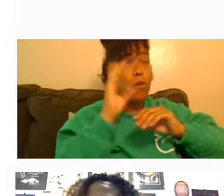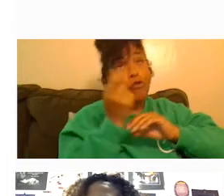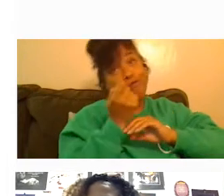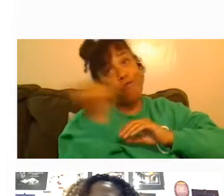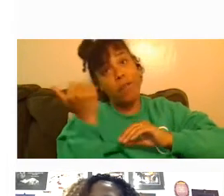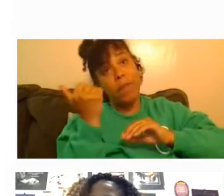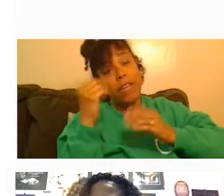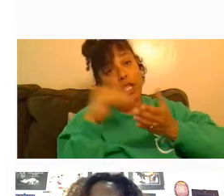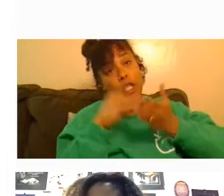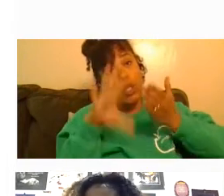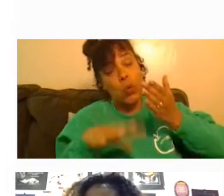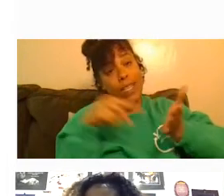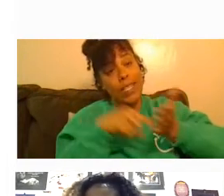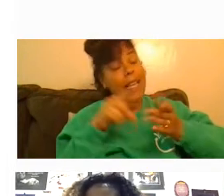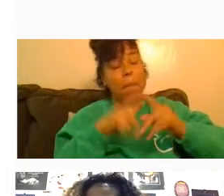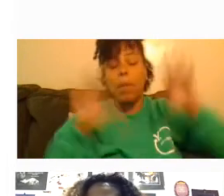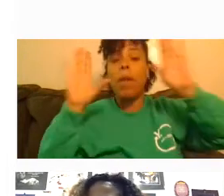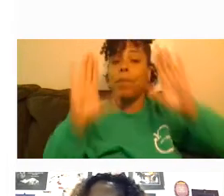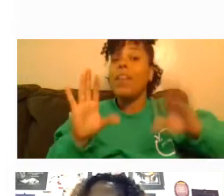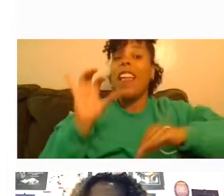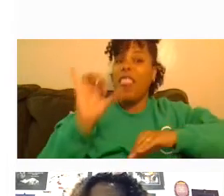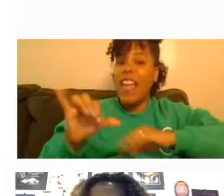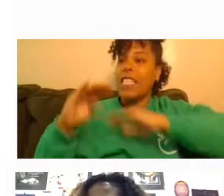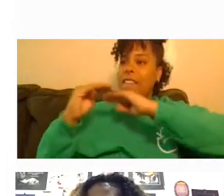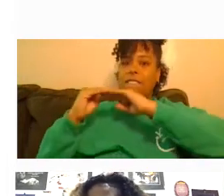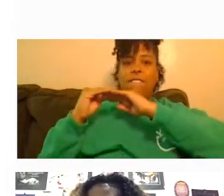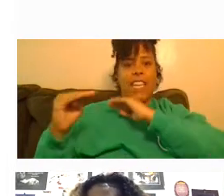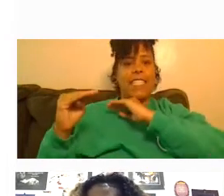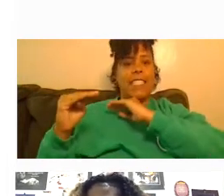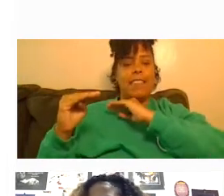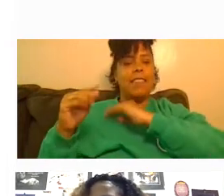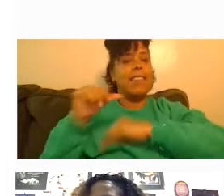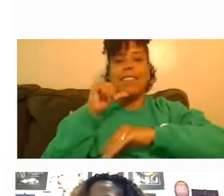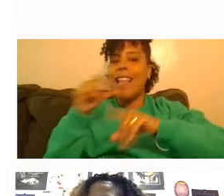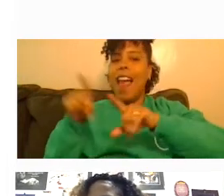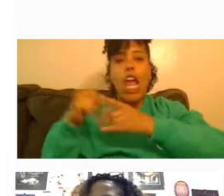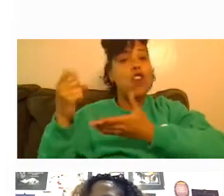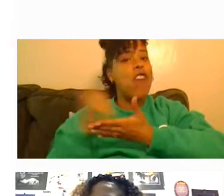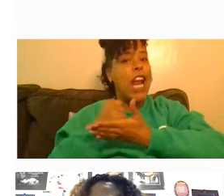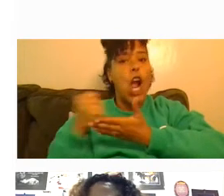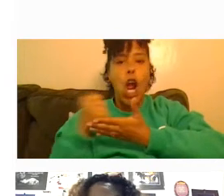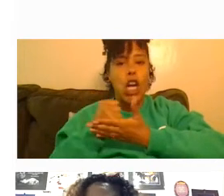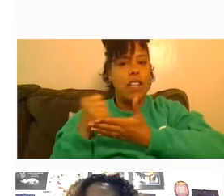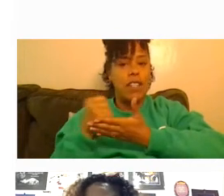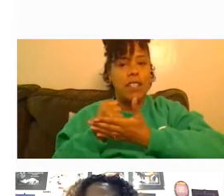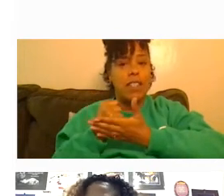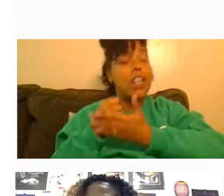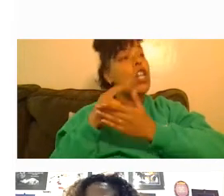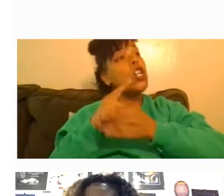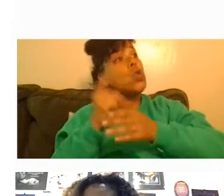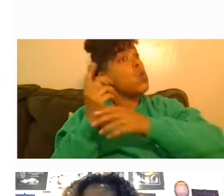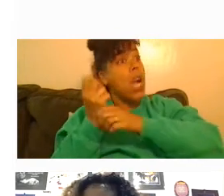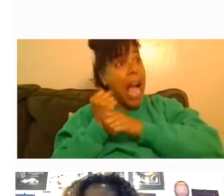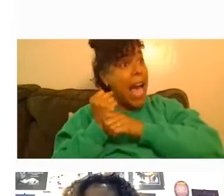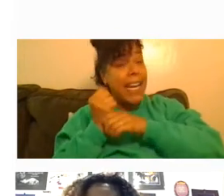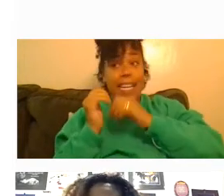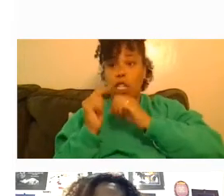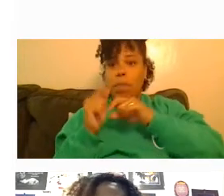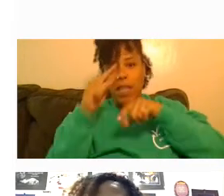student loan debt, it's fixed. It's not like a credit card debt. And you got it because you were doing something to advance